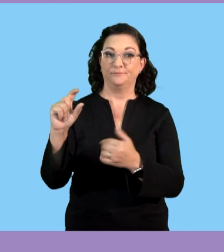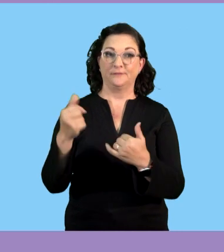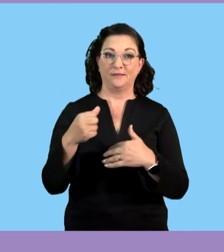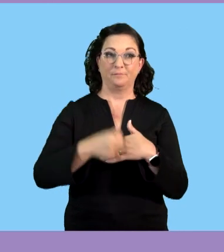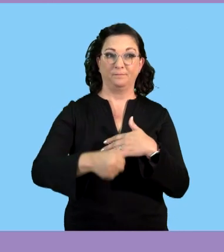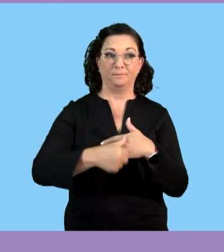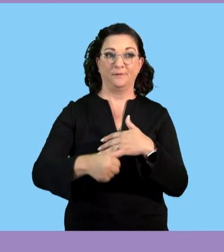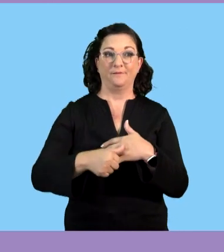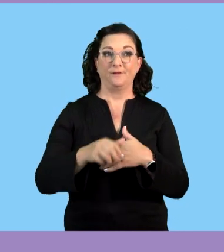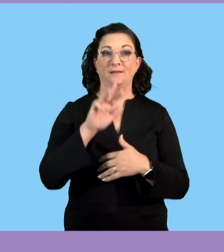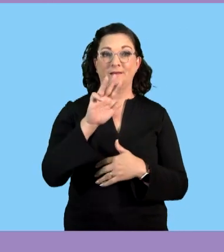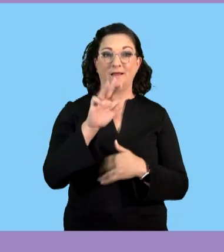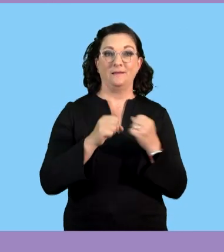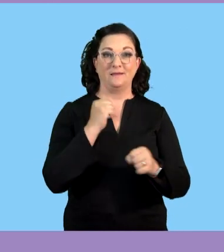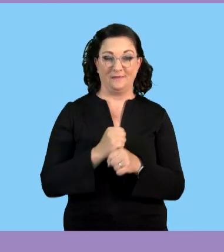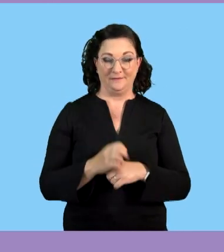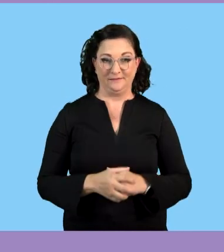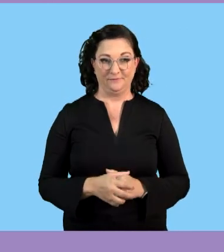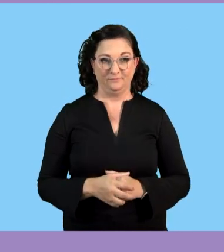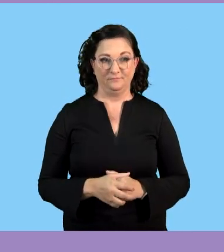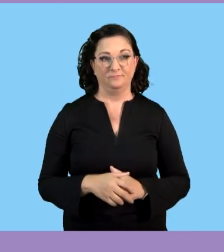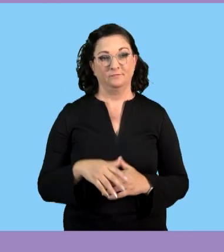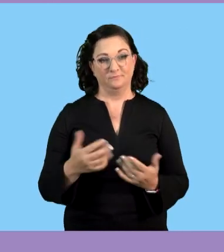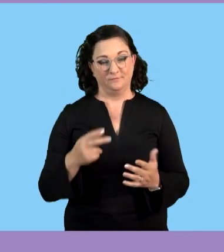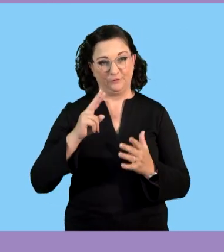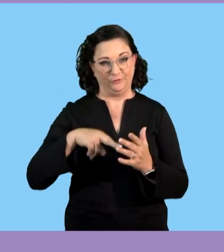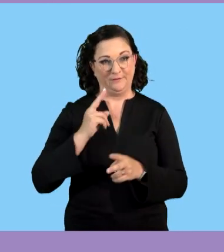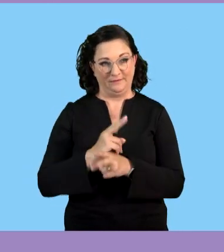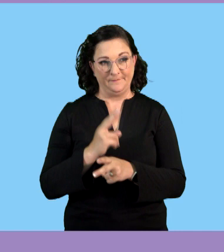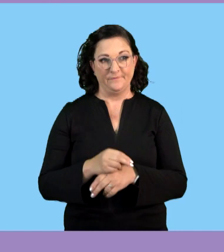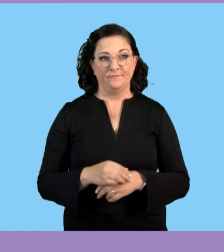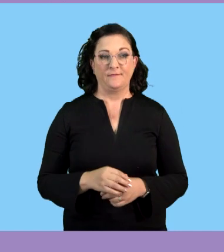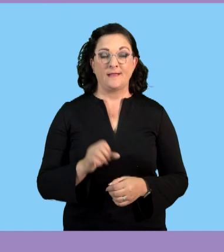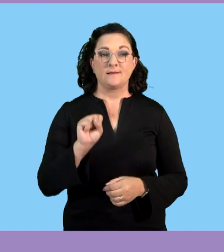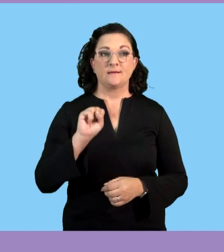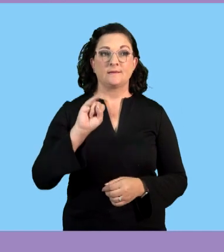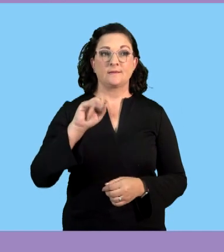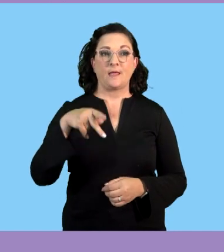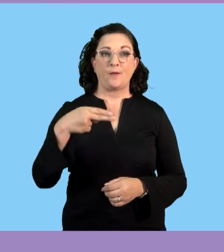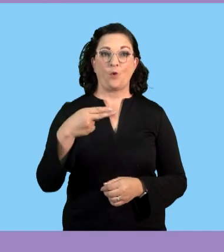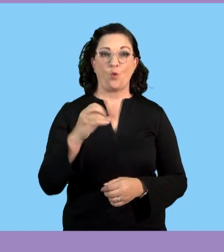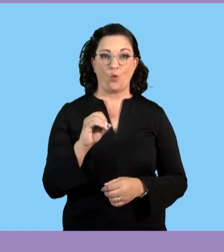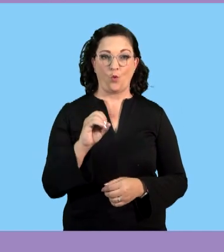years. And I want to read this again. Sipho buys a car for